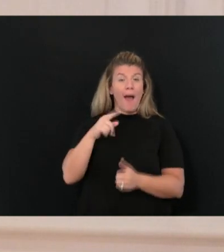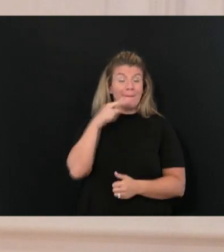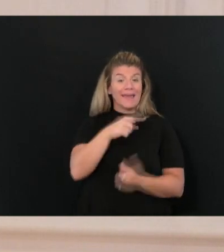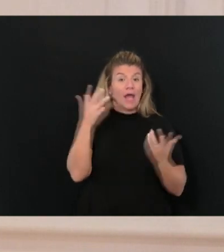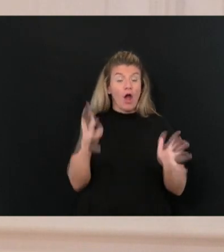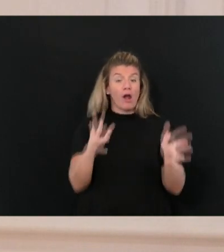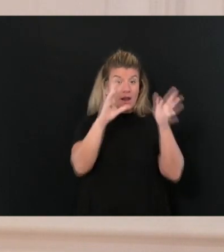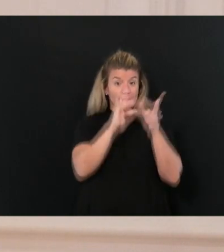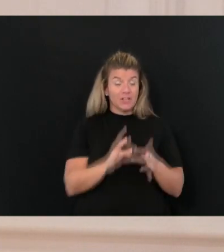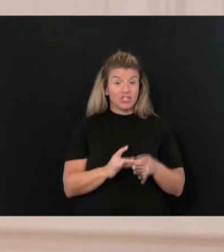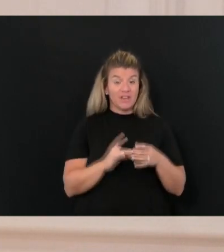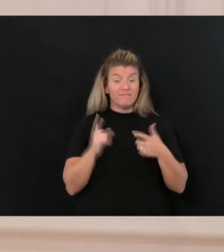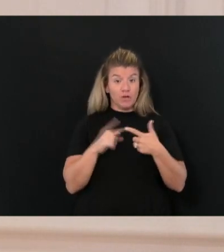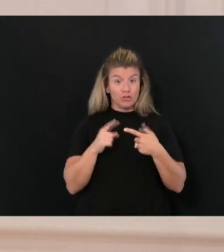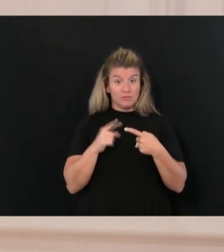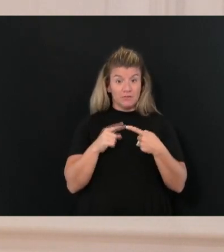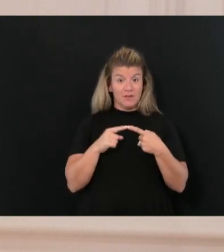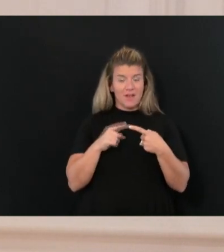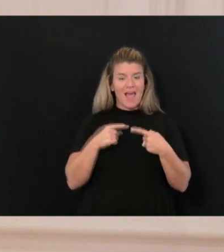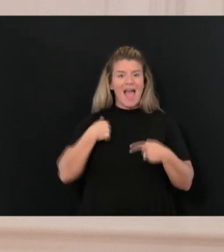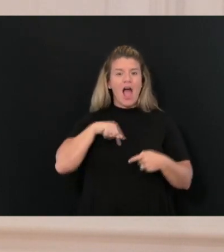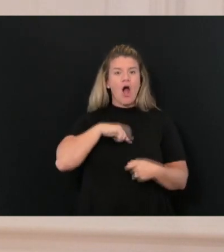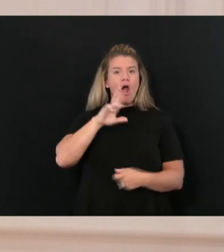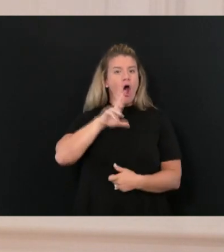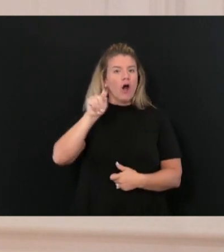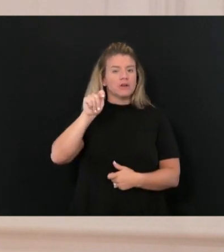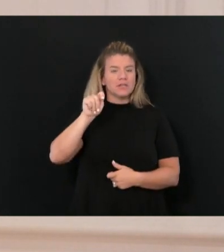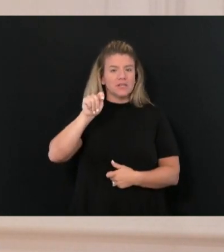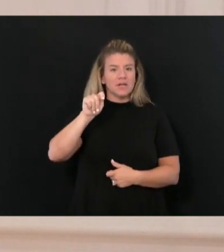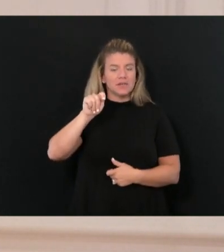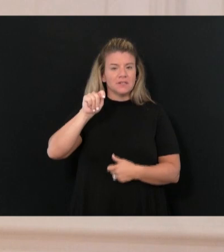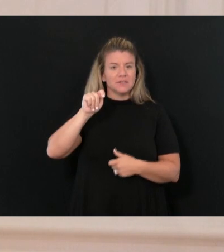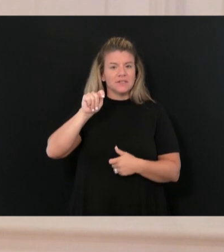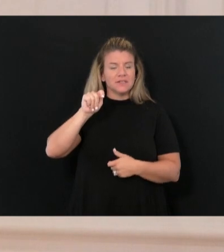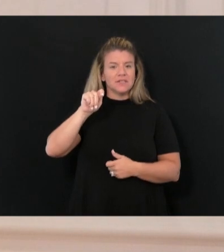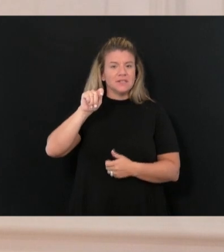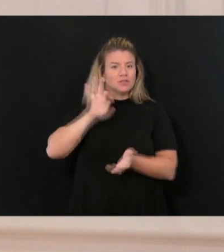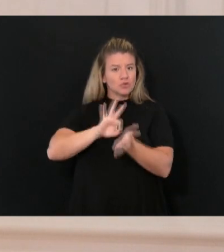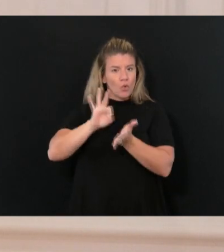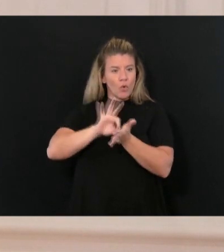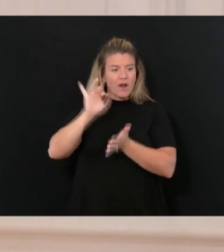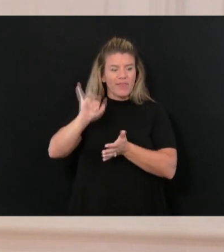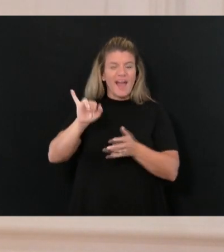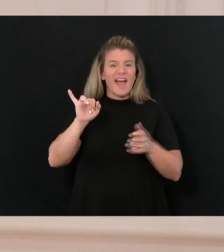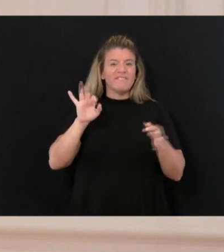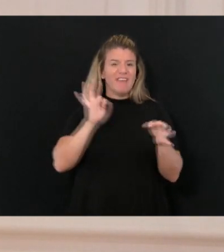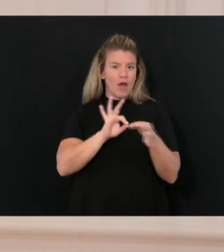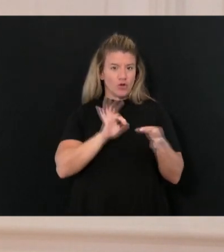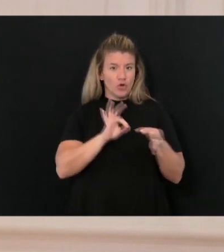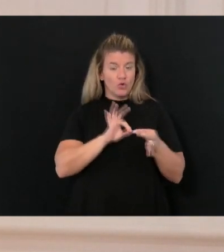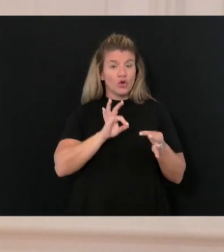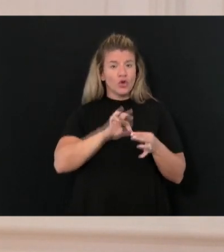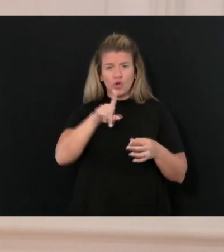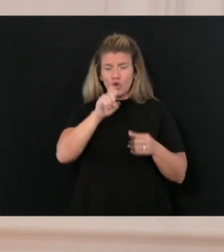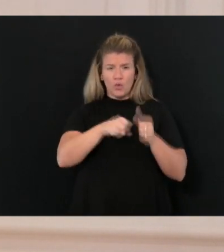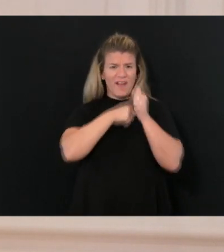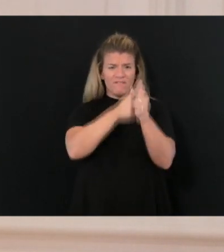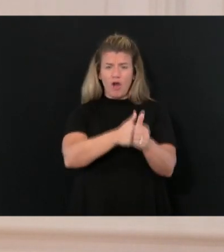number one is our reproduction score, which is that RT value that you can follow as well